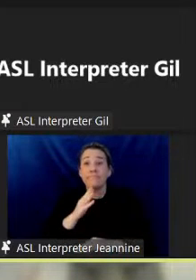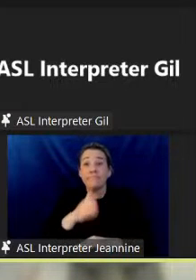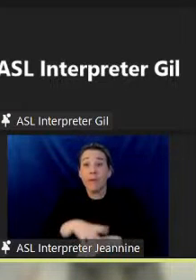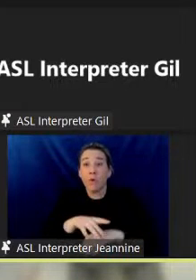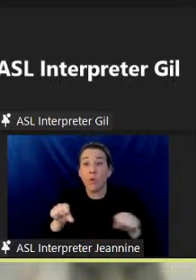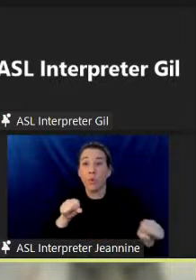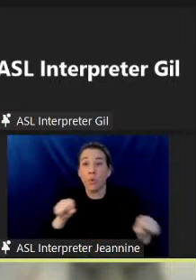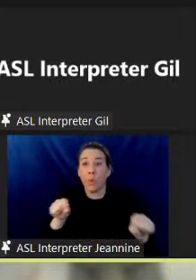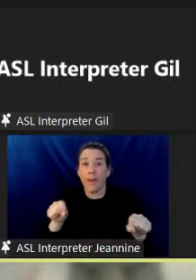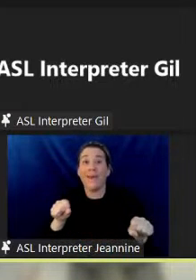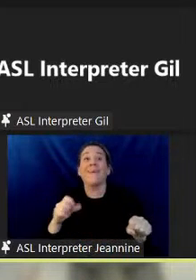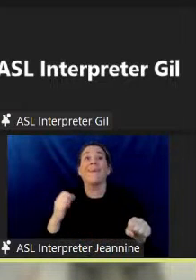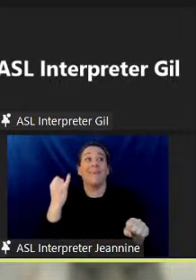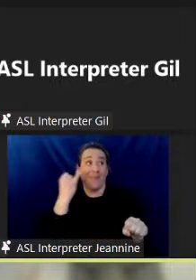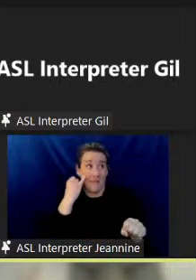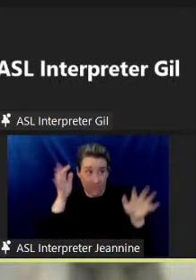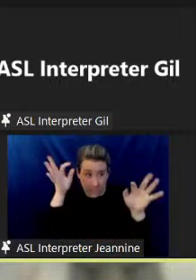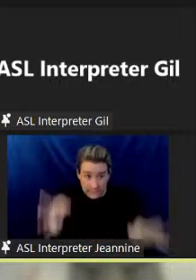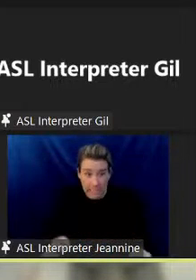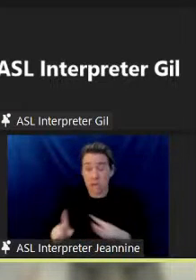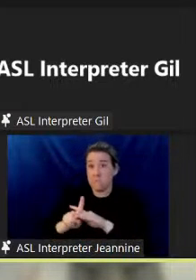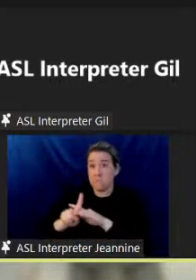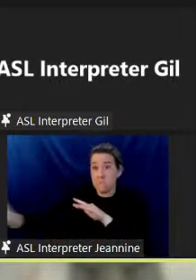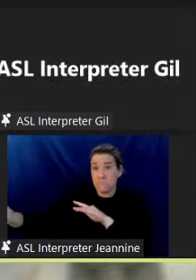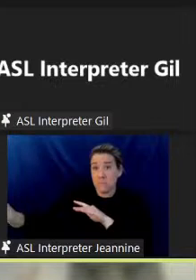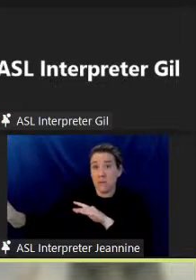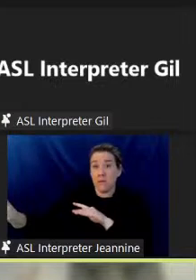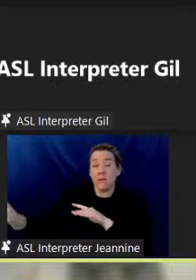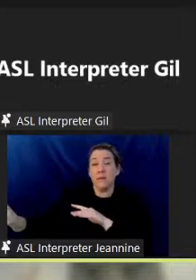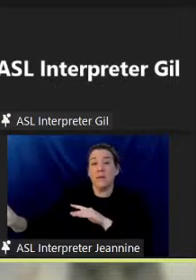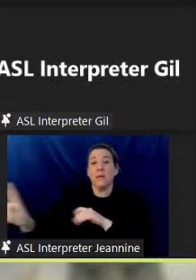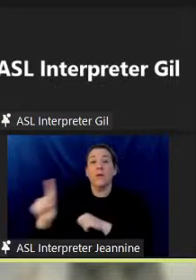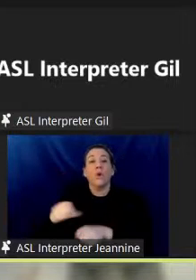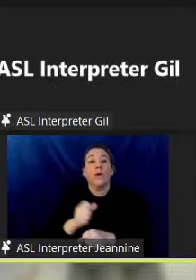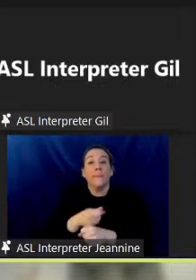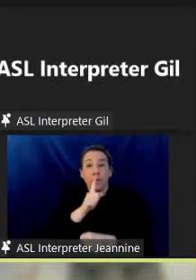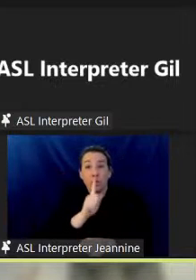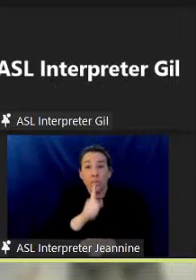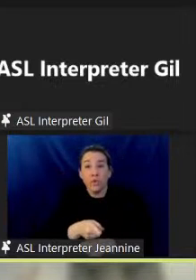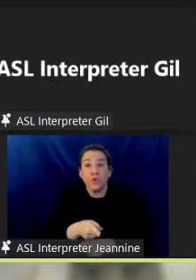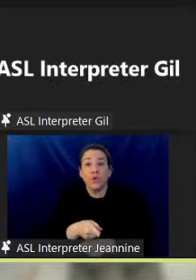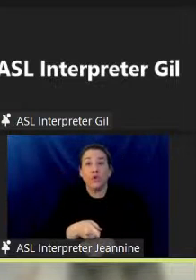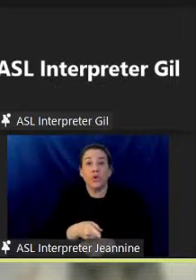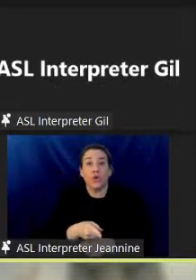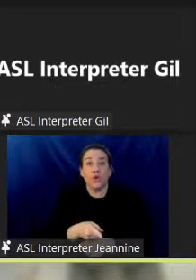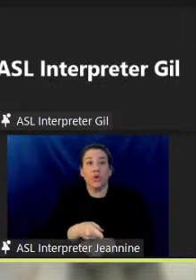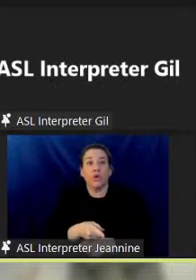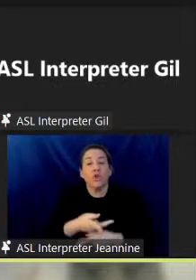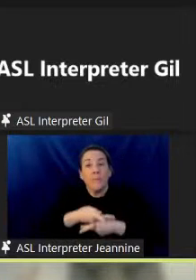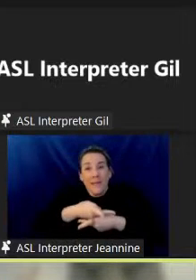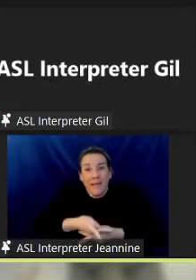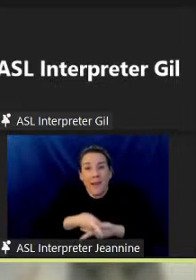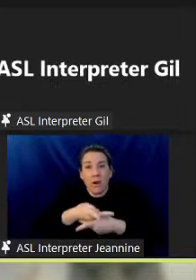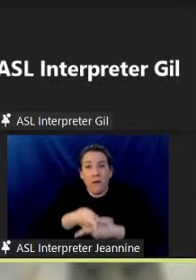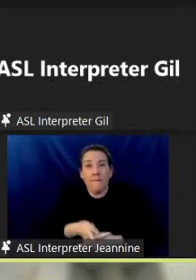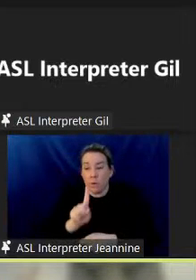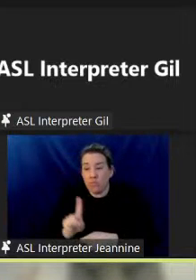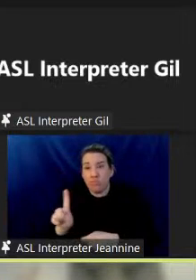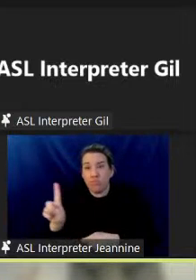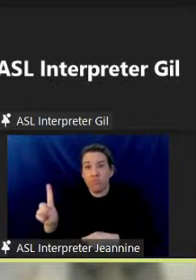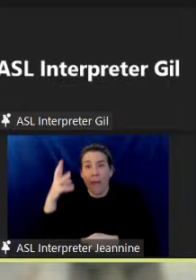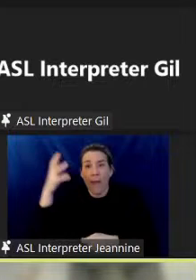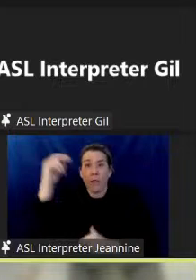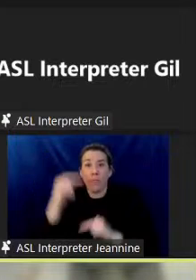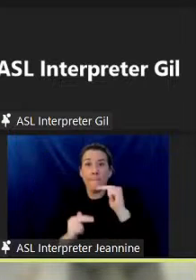it's called for an evacuation, you want to make sure that you're being careful when you go outside the building. If there's